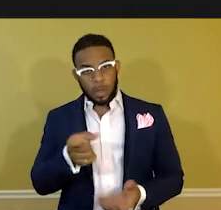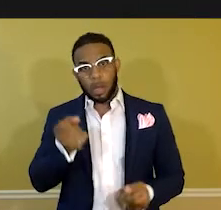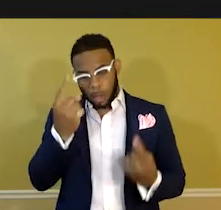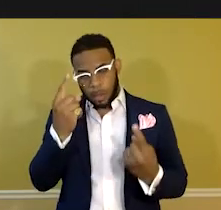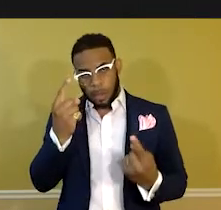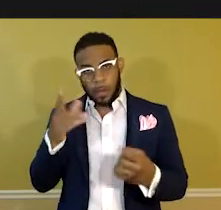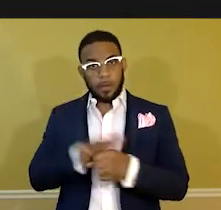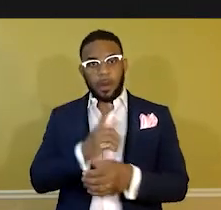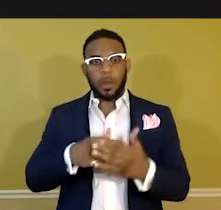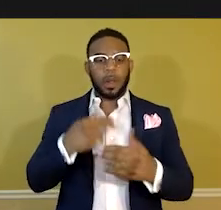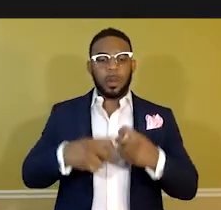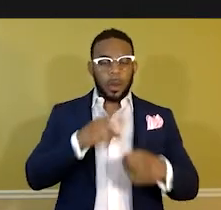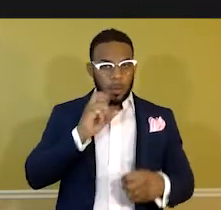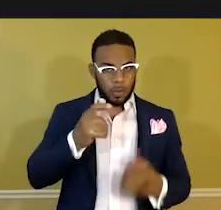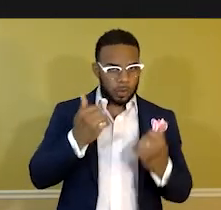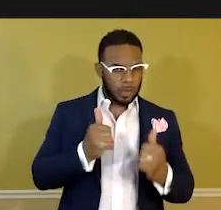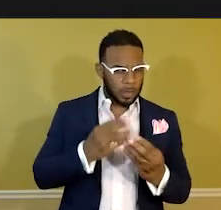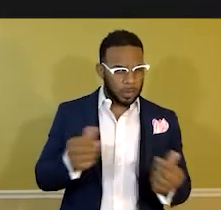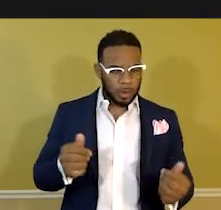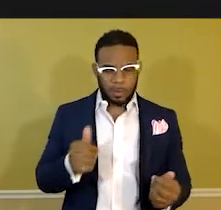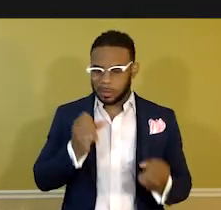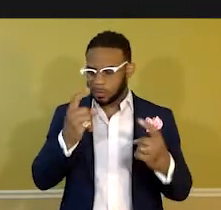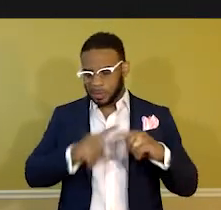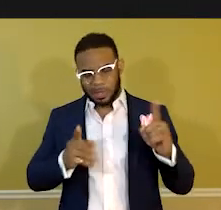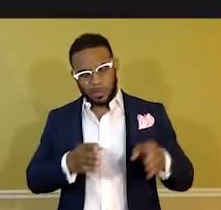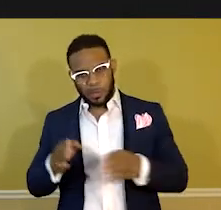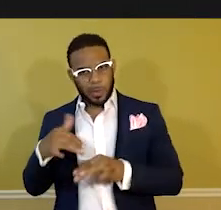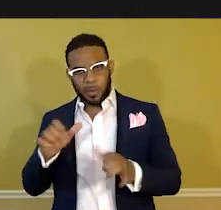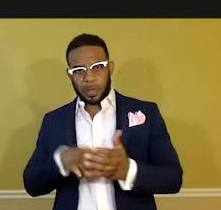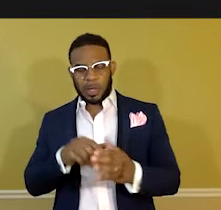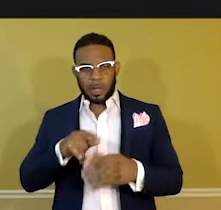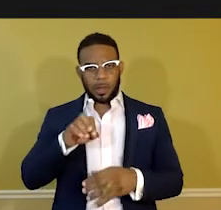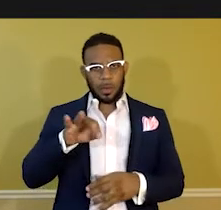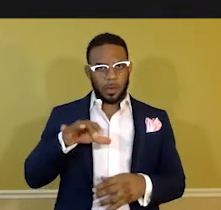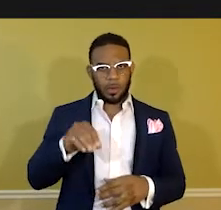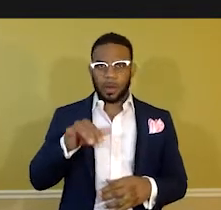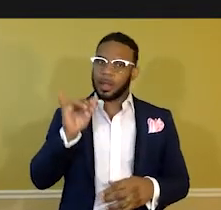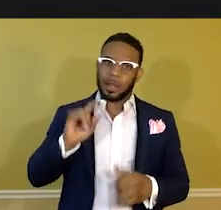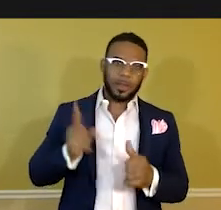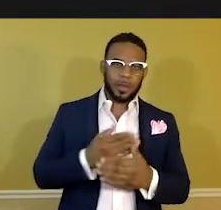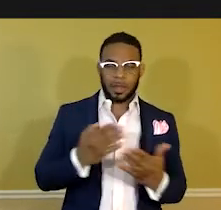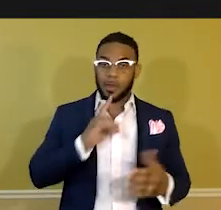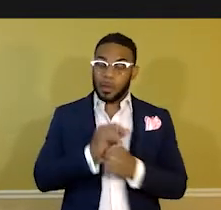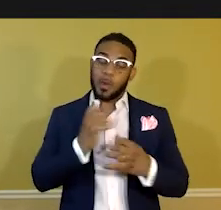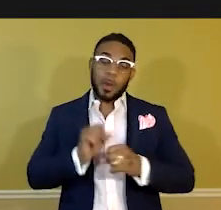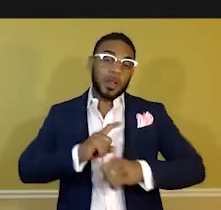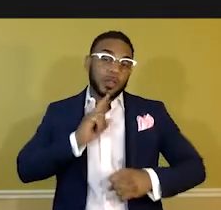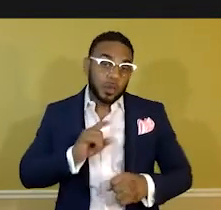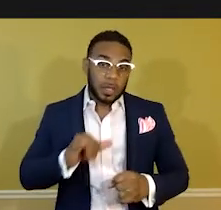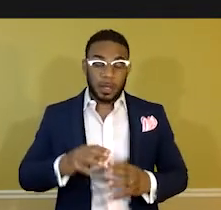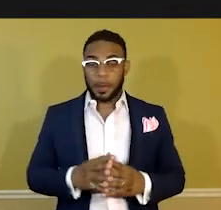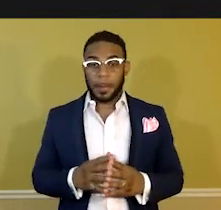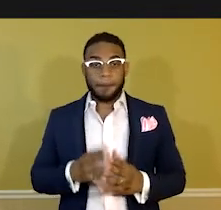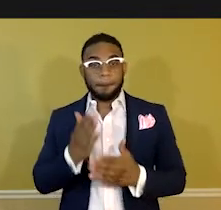understand fully what the problem was that you were trying to solve. There are a ton of ways that we can do this in portfolios, but that's the first thing. You really want to make sure that,